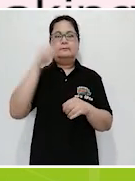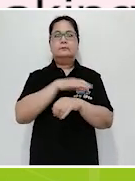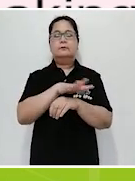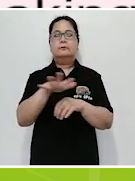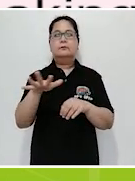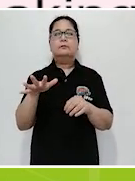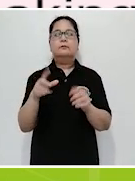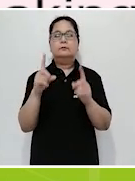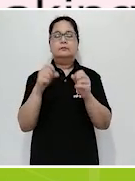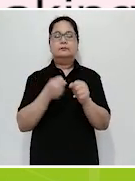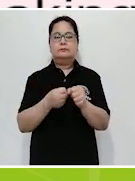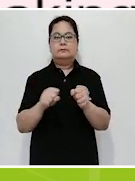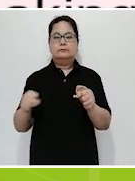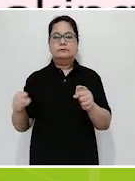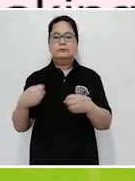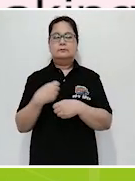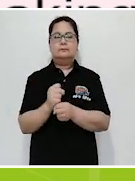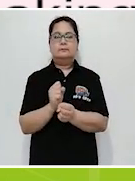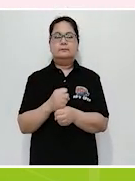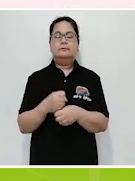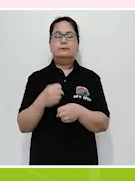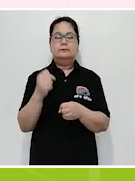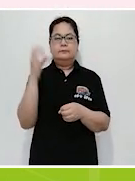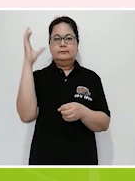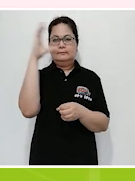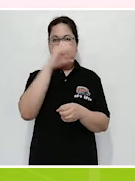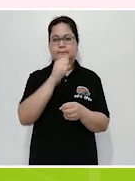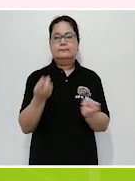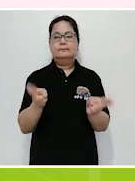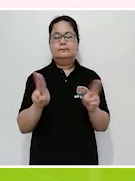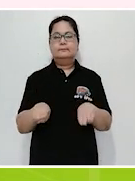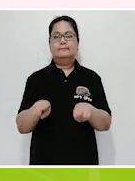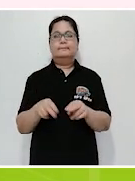effect within a text by making predictions.